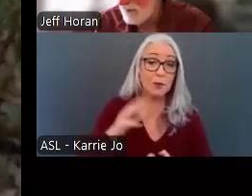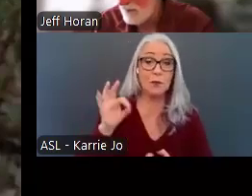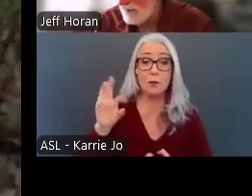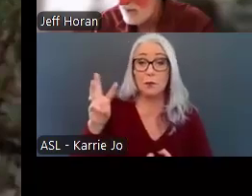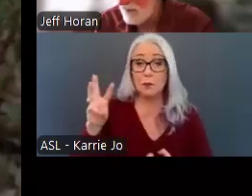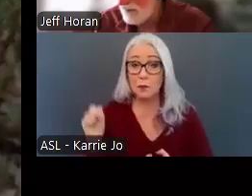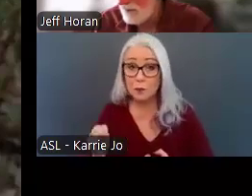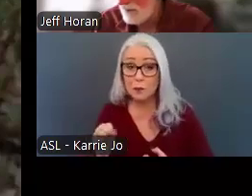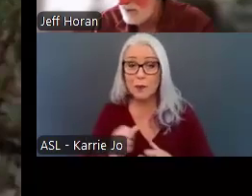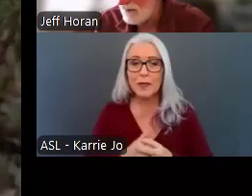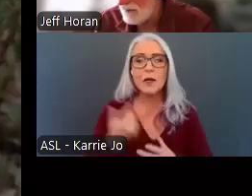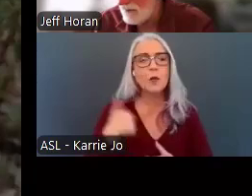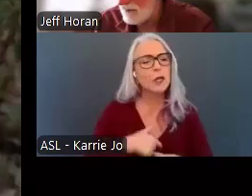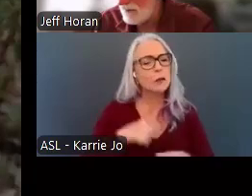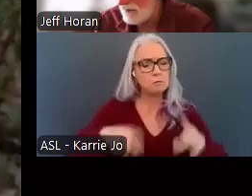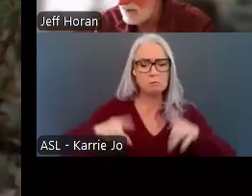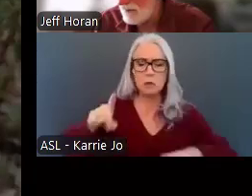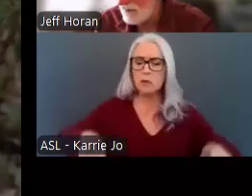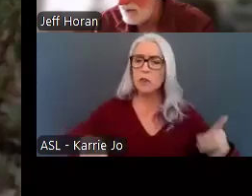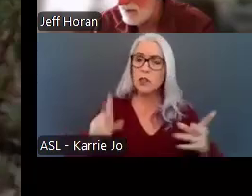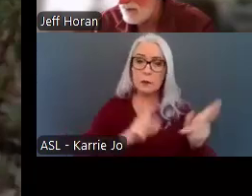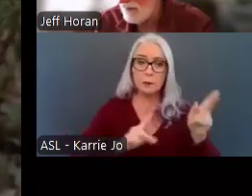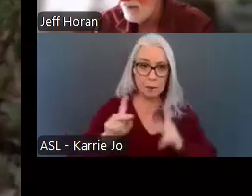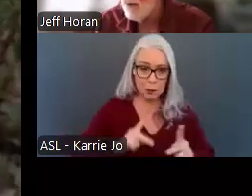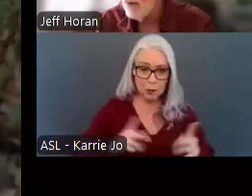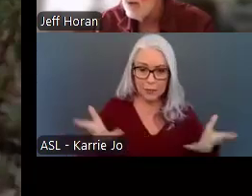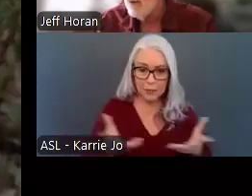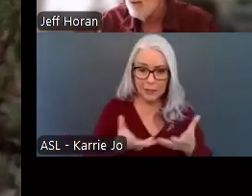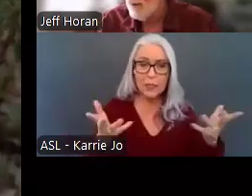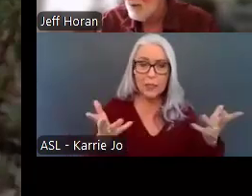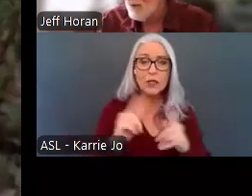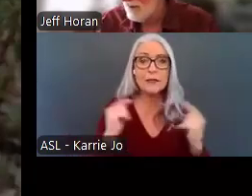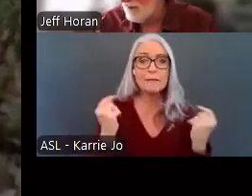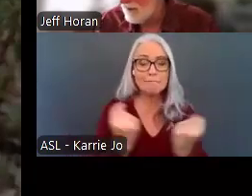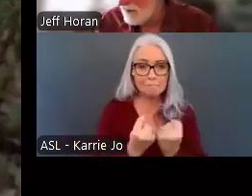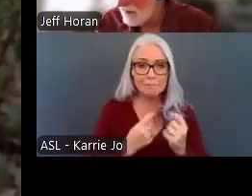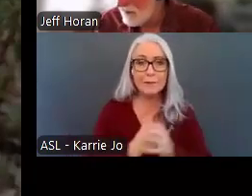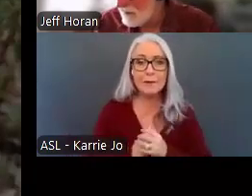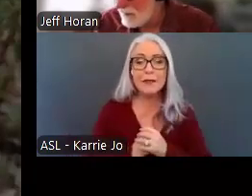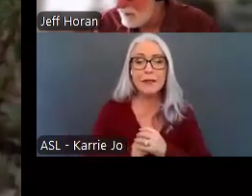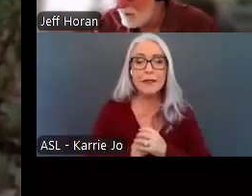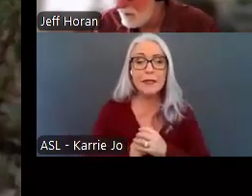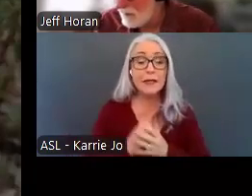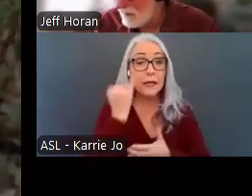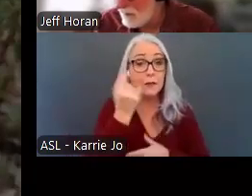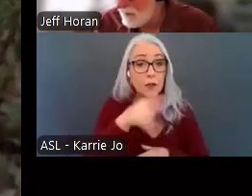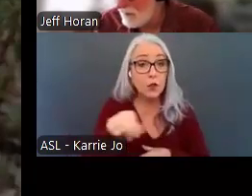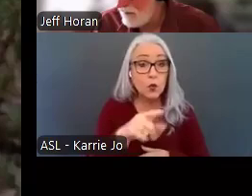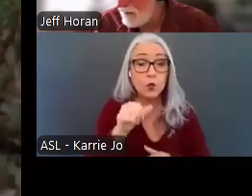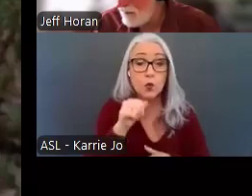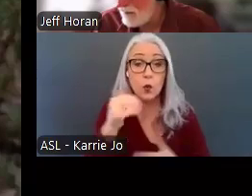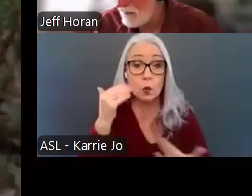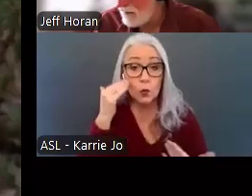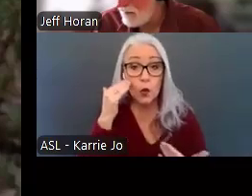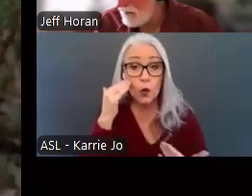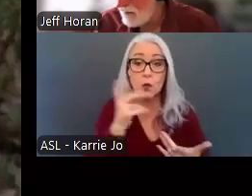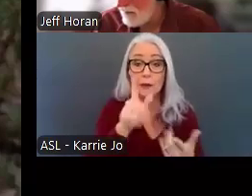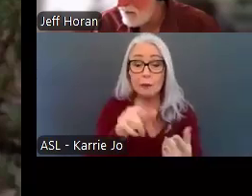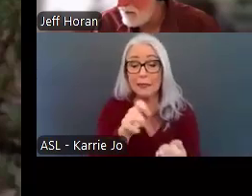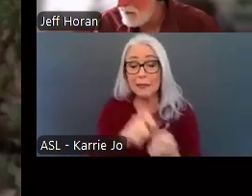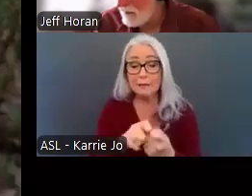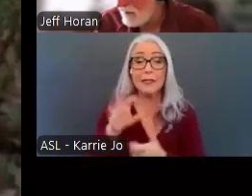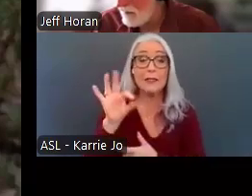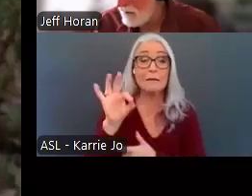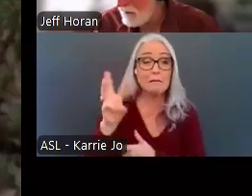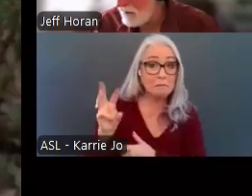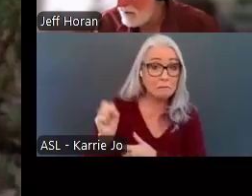here today. And for those of you who may not work completely in the fish or wildlife realm, you